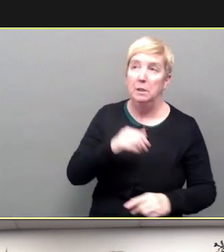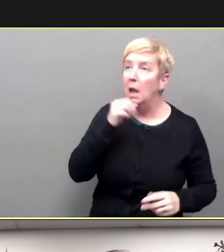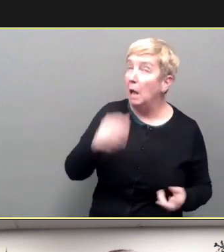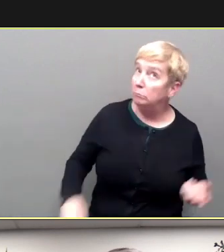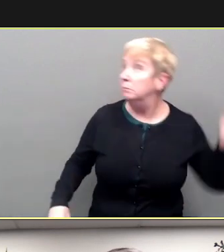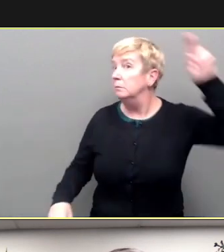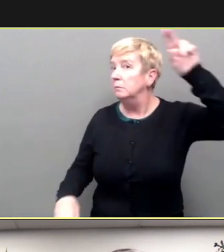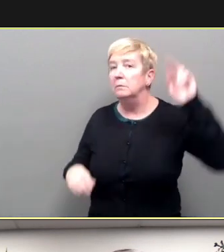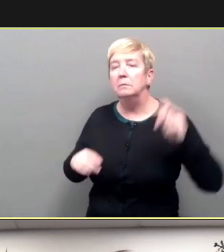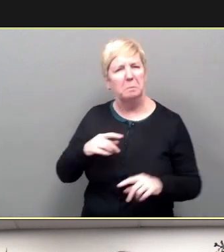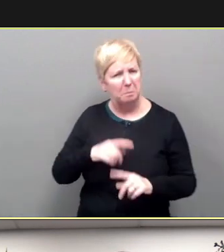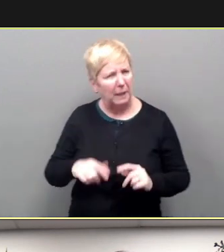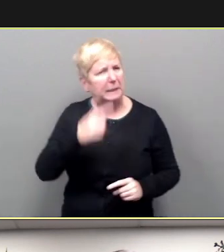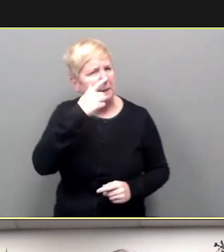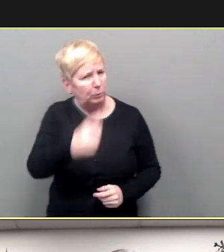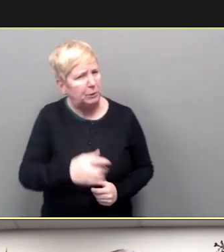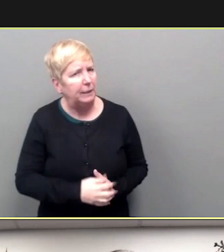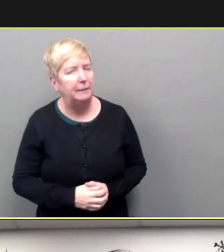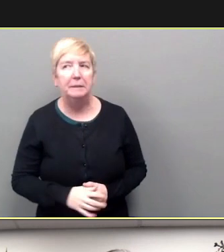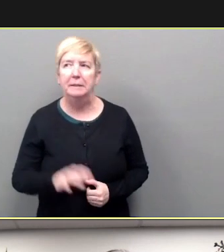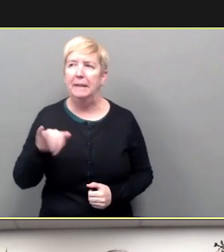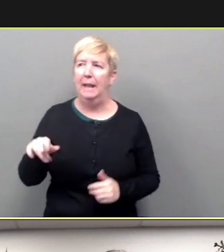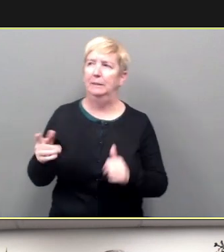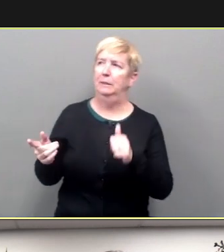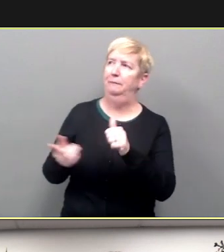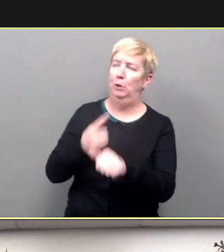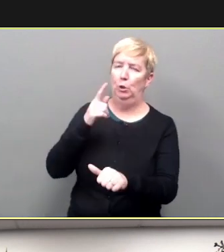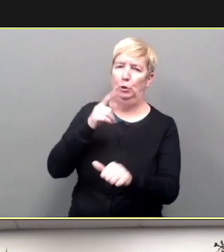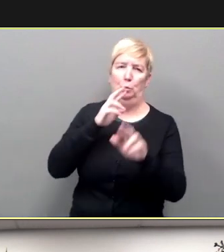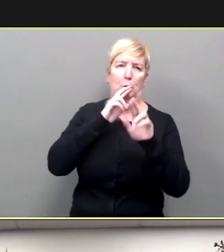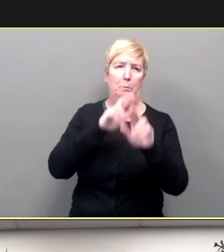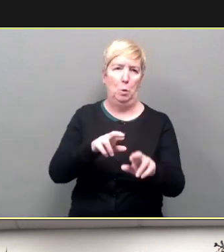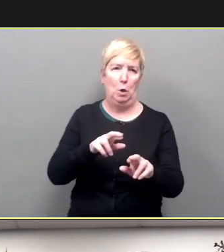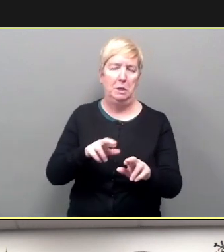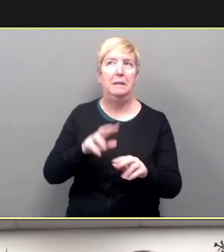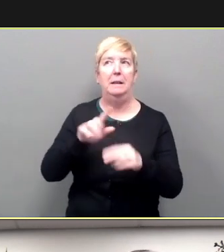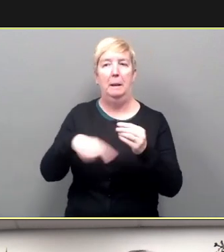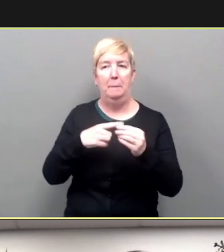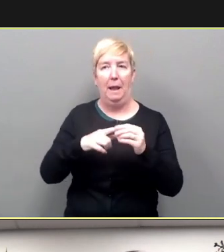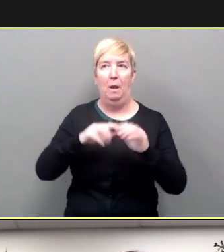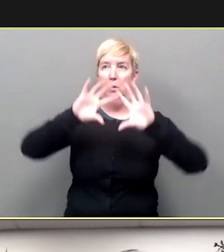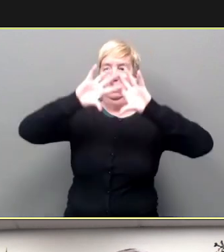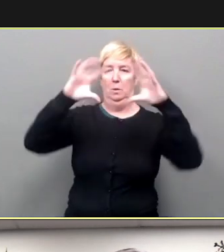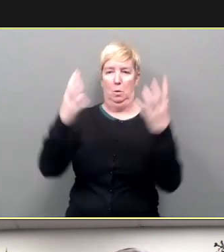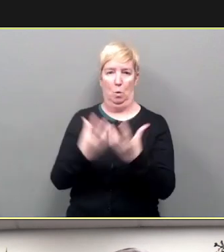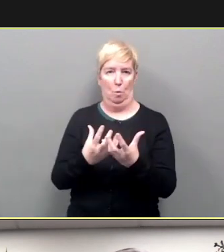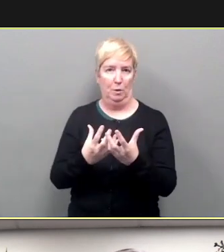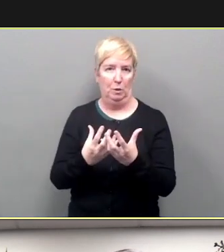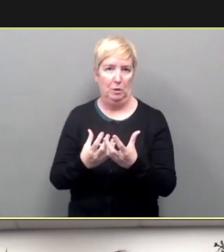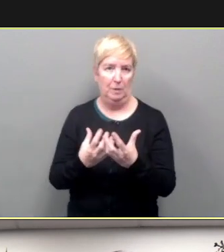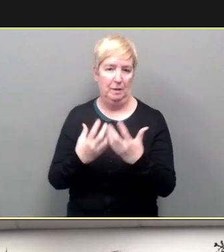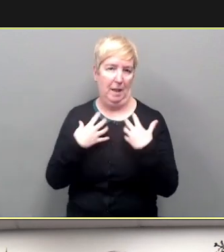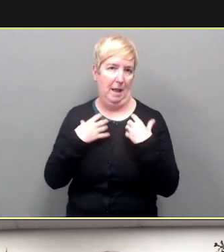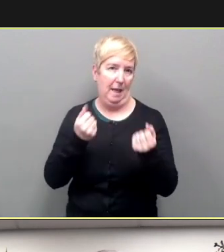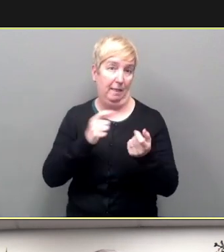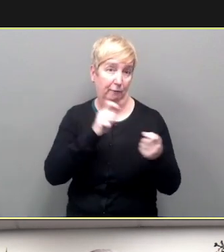it's the very first sort of report on global changes, or, you know, this is, it happens